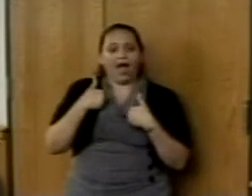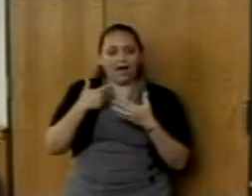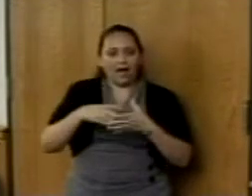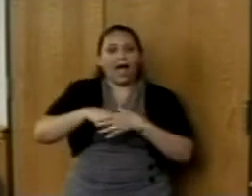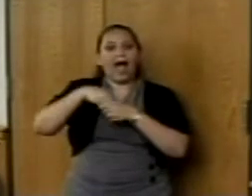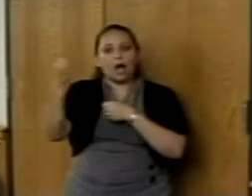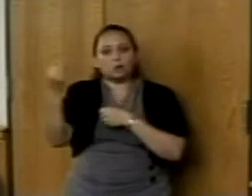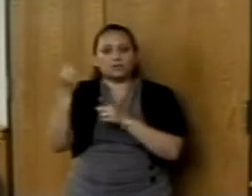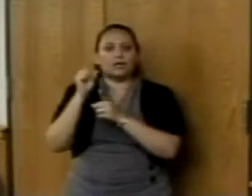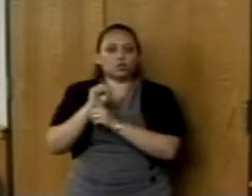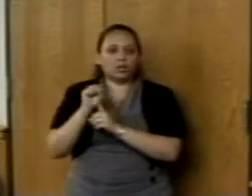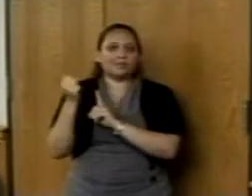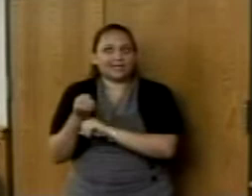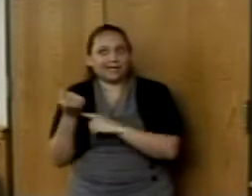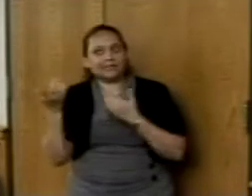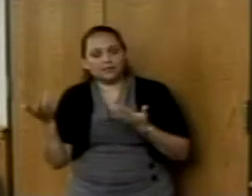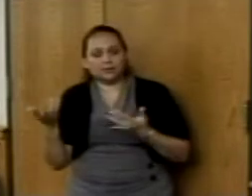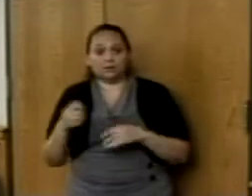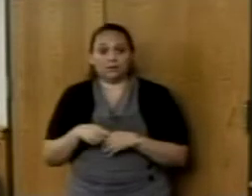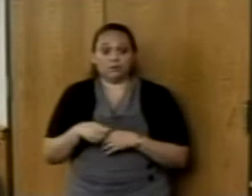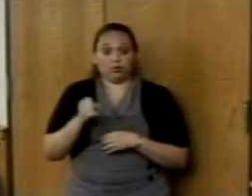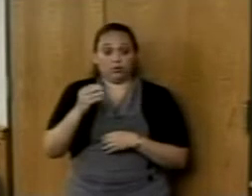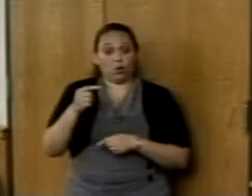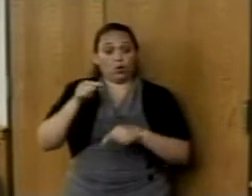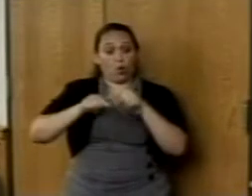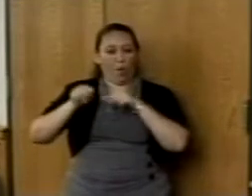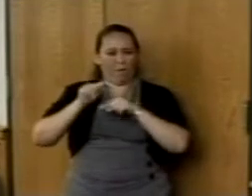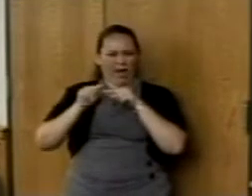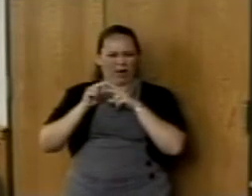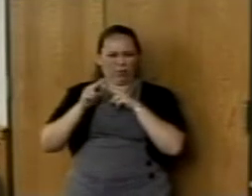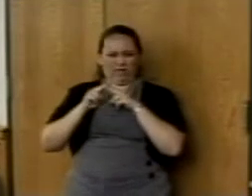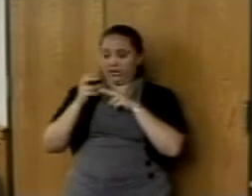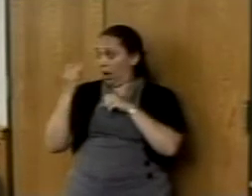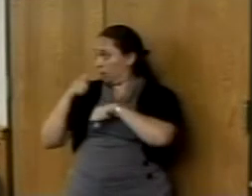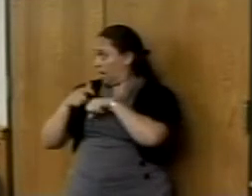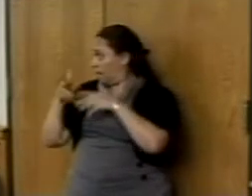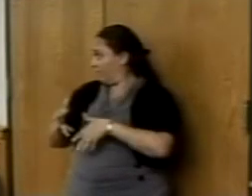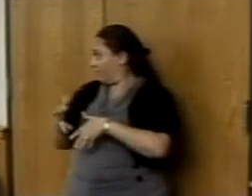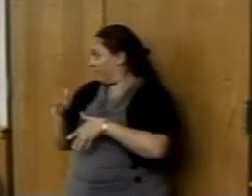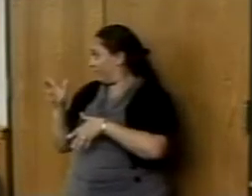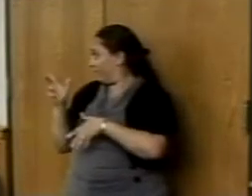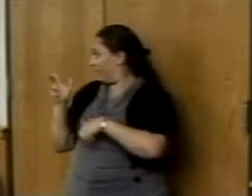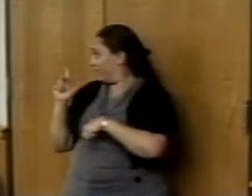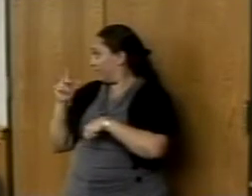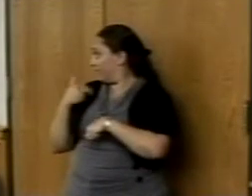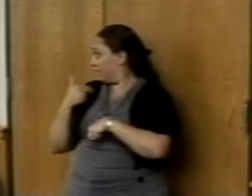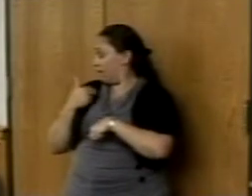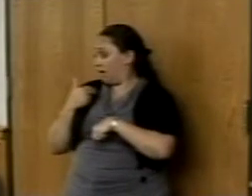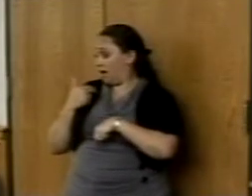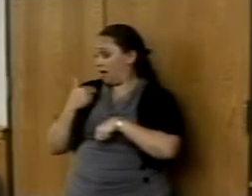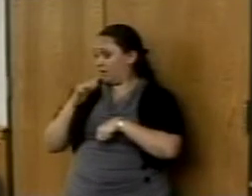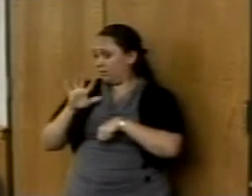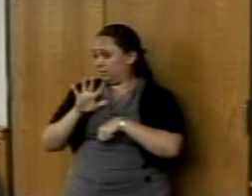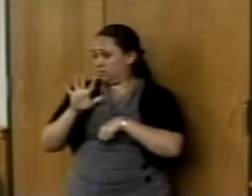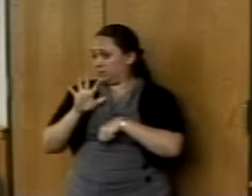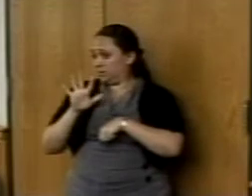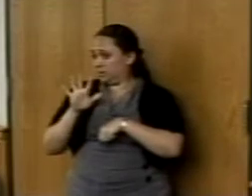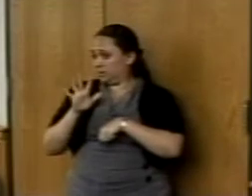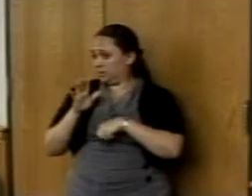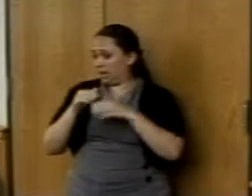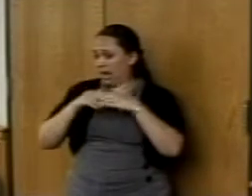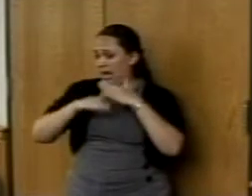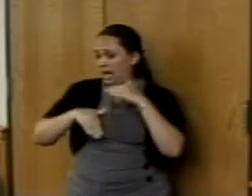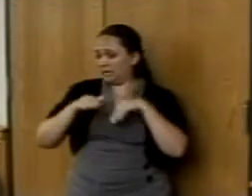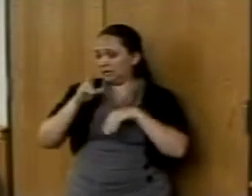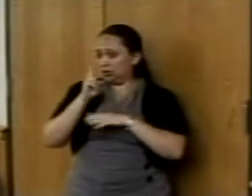circumstances. In order to go back briefly, because how much time do I have, Counselor? You have approximately a little